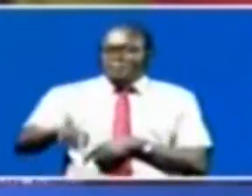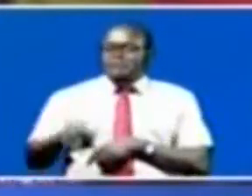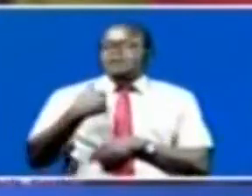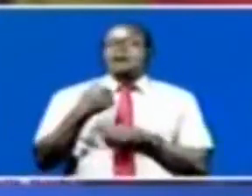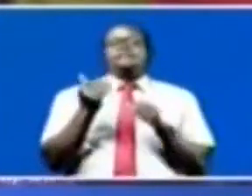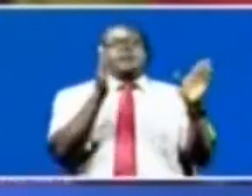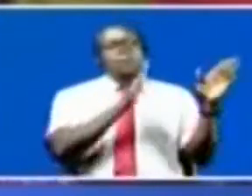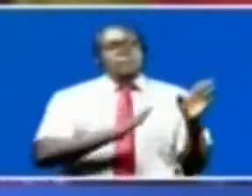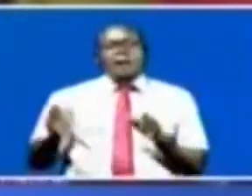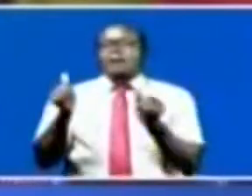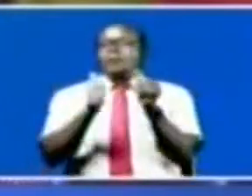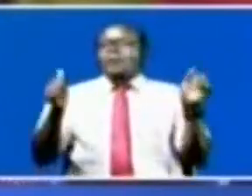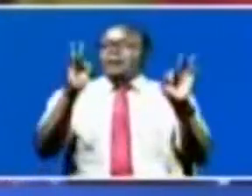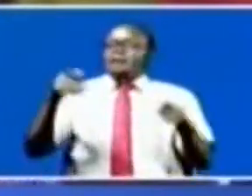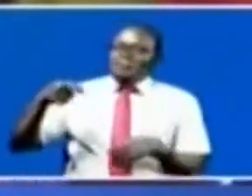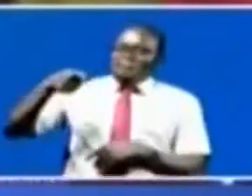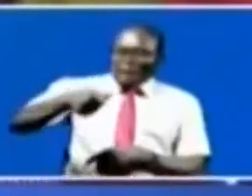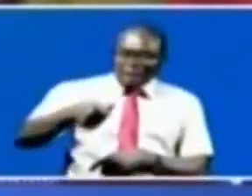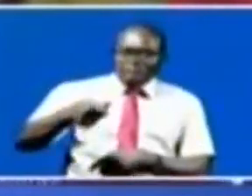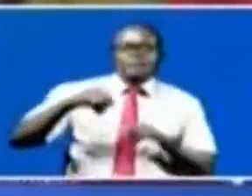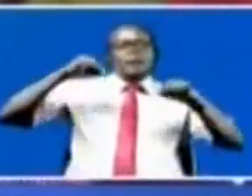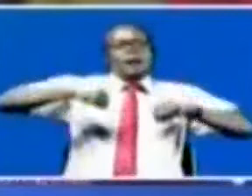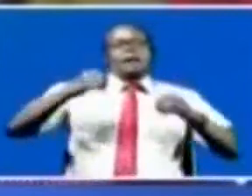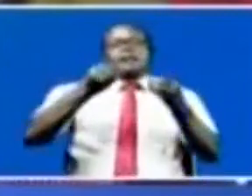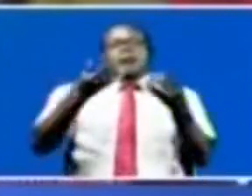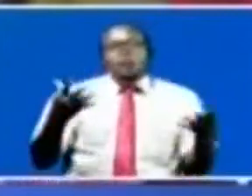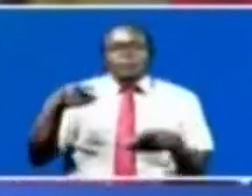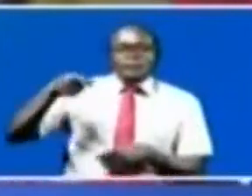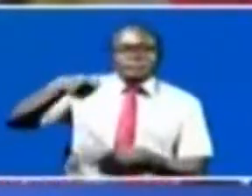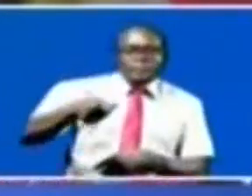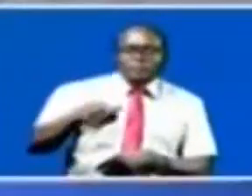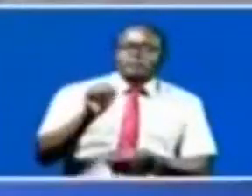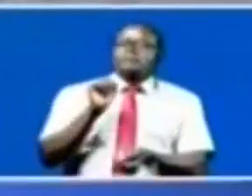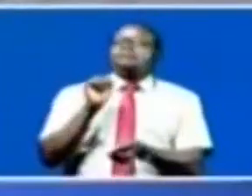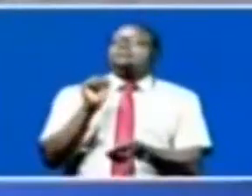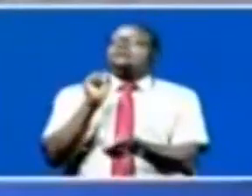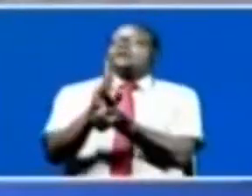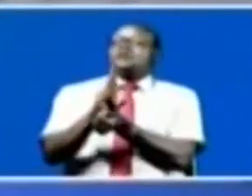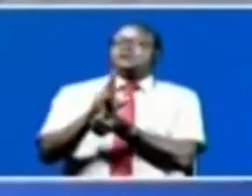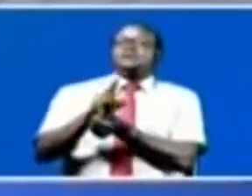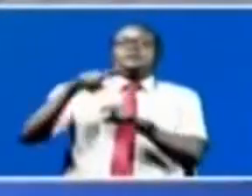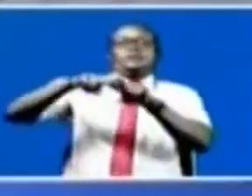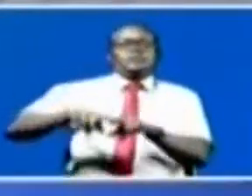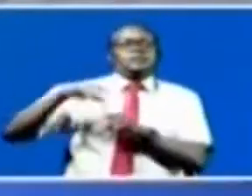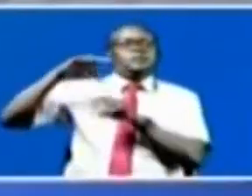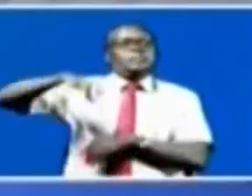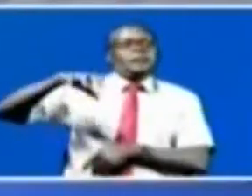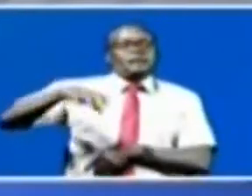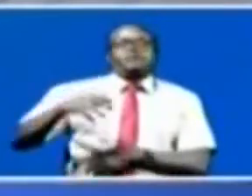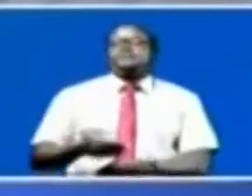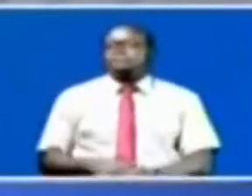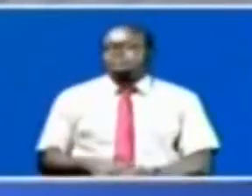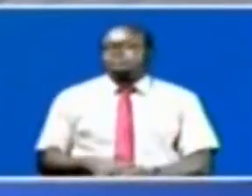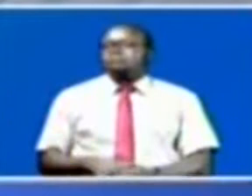way. If it's compensating them, let us agree. How much are you compensating a 14-seater? The Association of Matatu Operators is opposed to